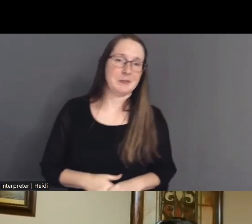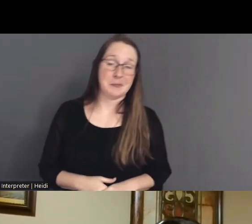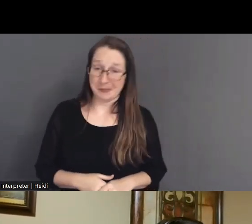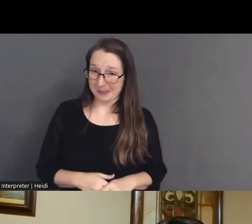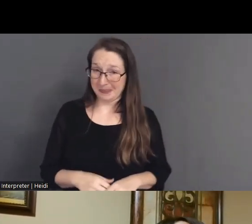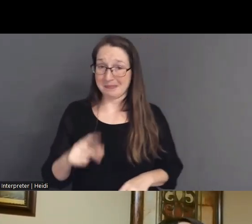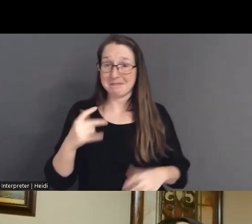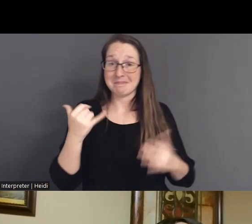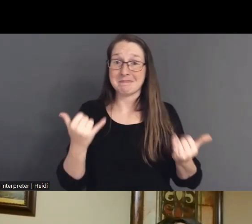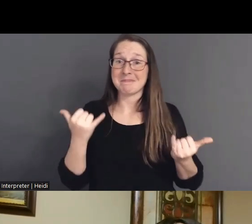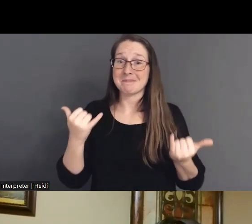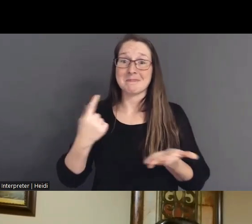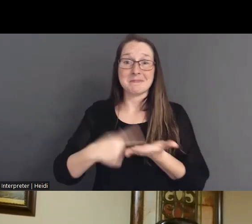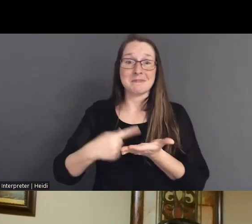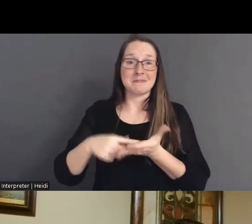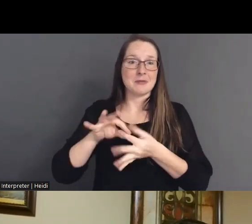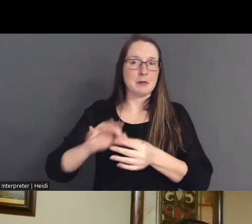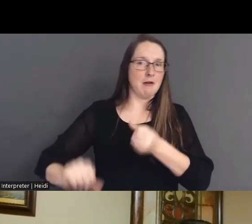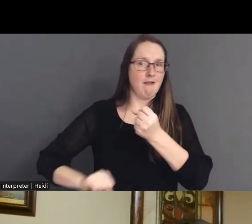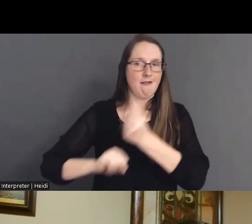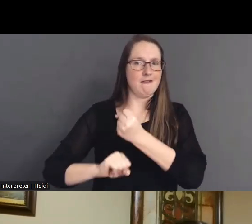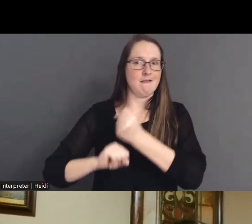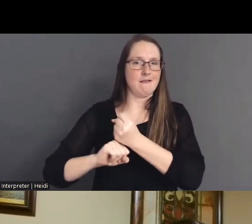Okay, now we're going to talk about advocacy.